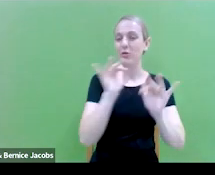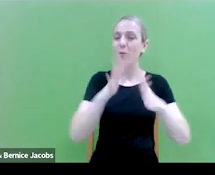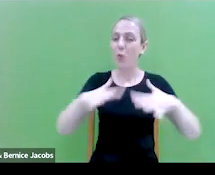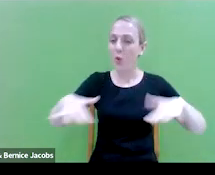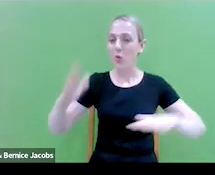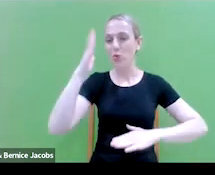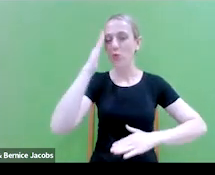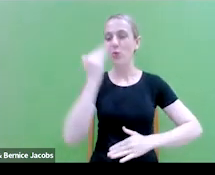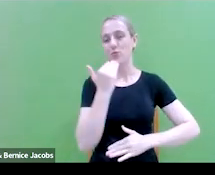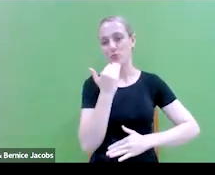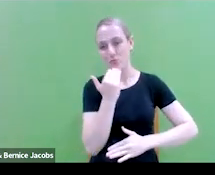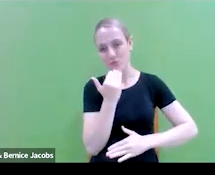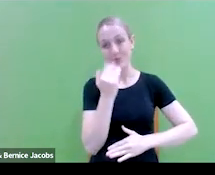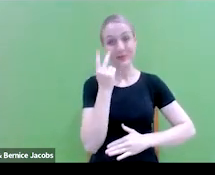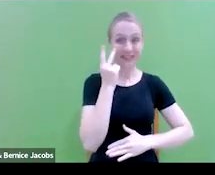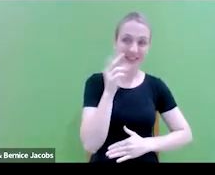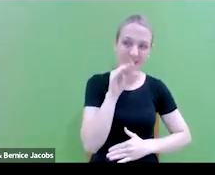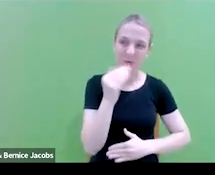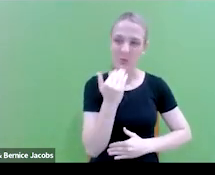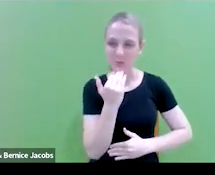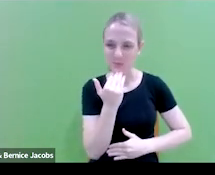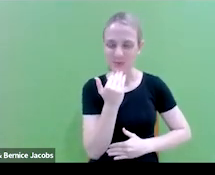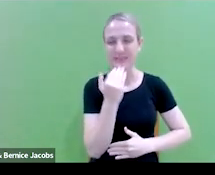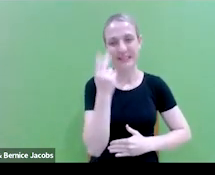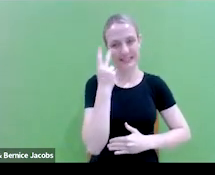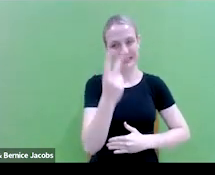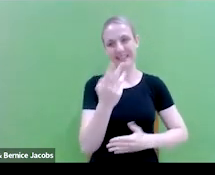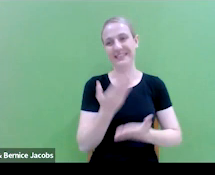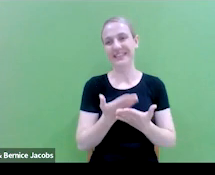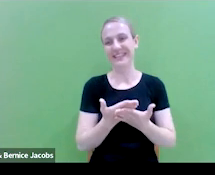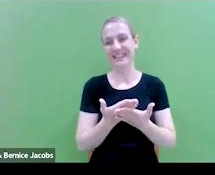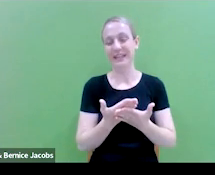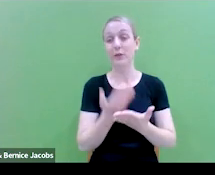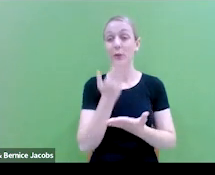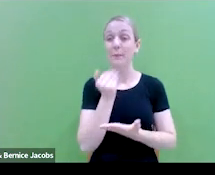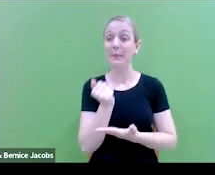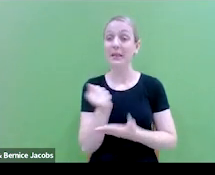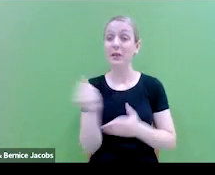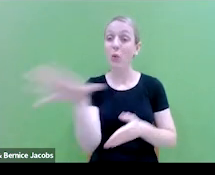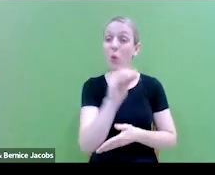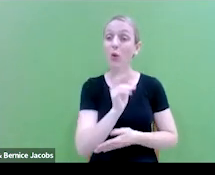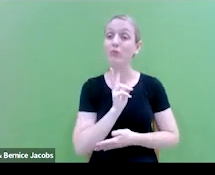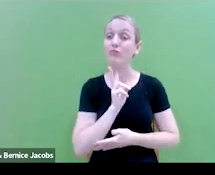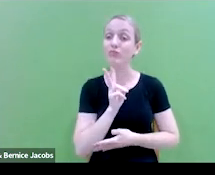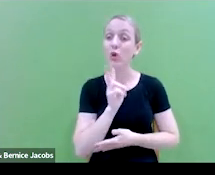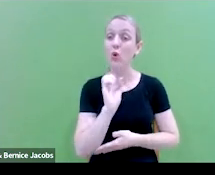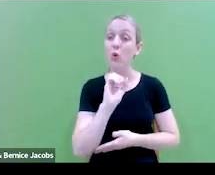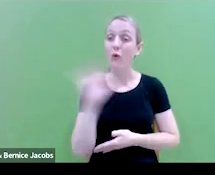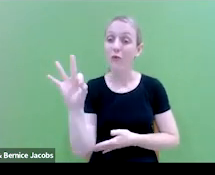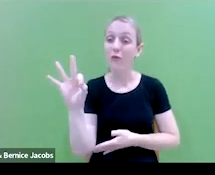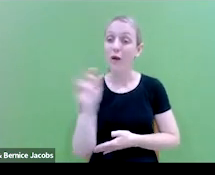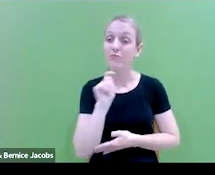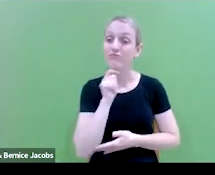are visually impaired. The audio, your microphone, please keep your microphone off,